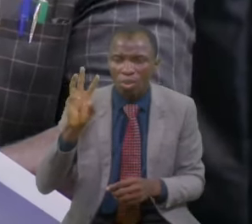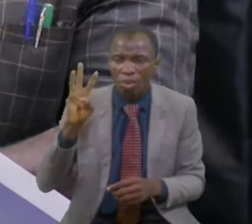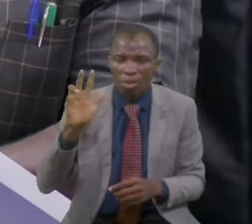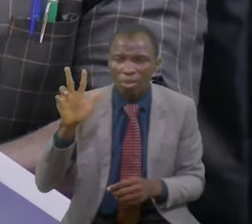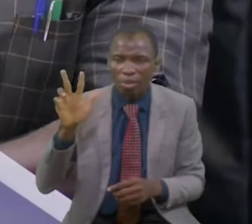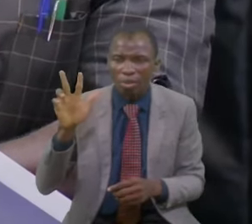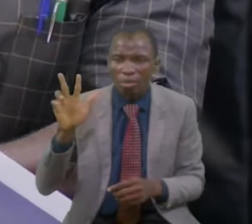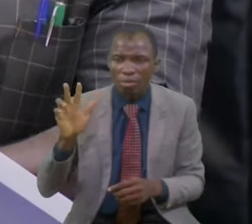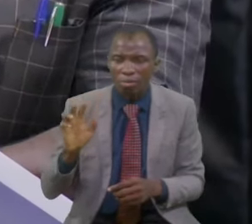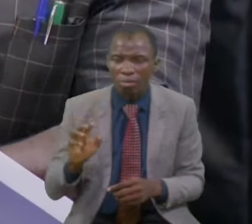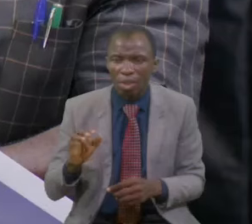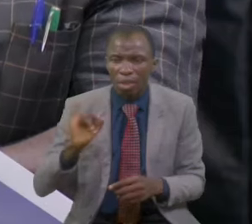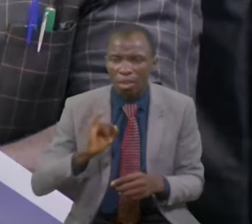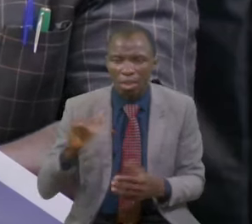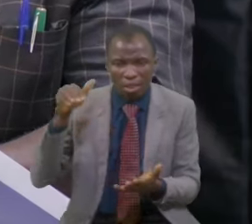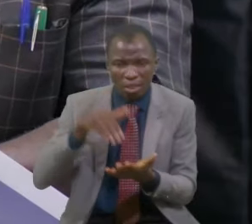444-9263. I repeat,